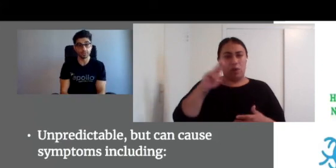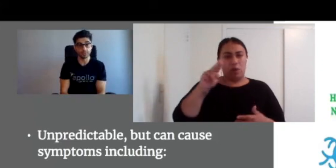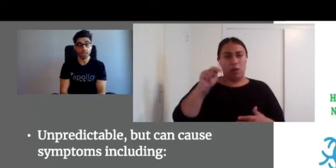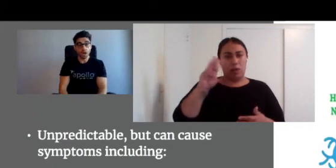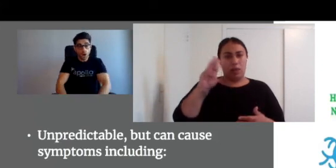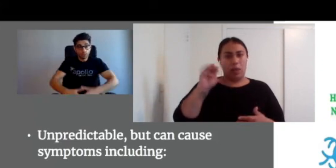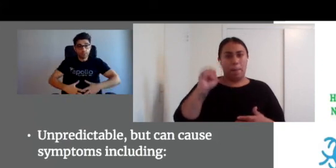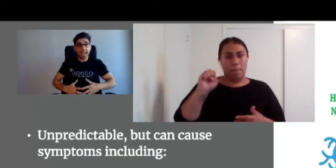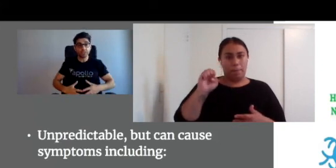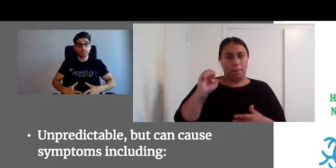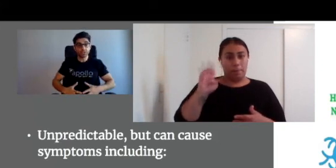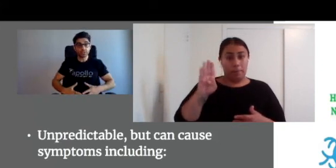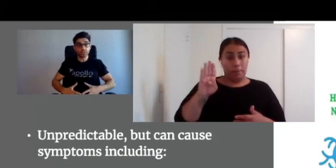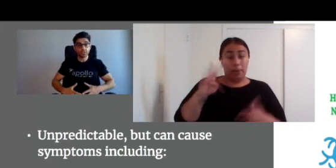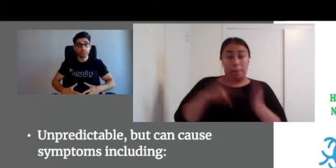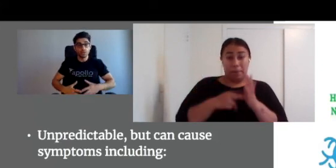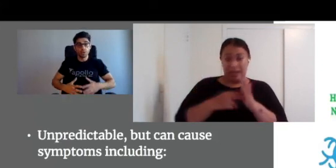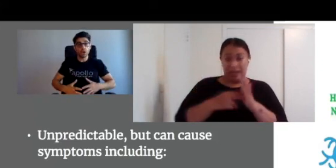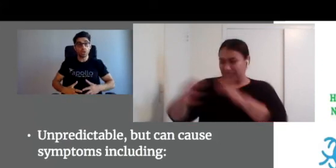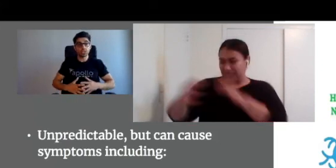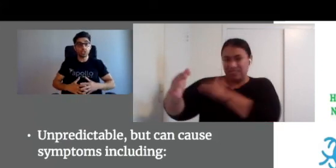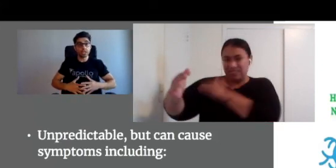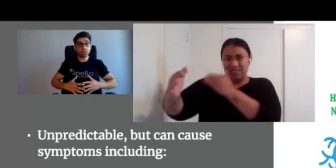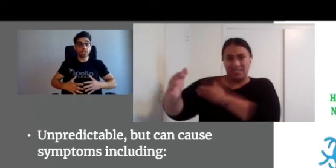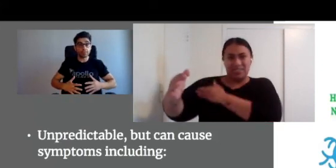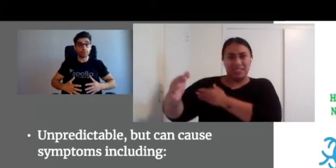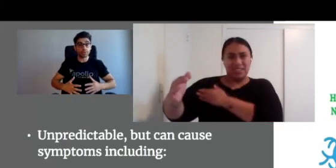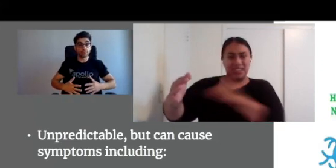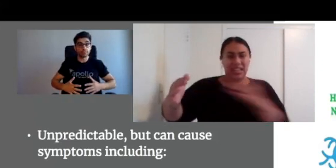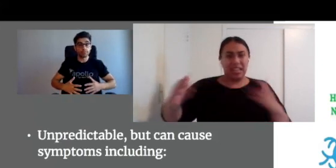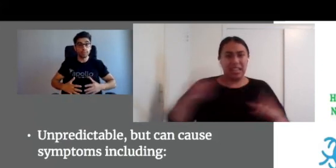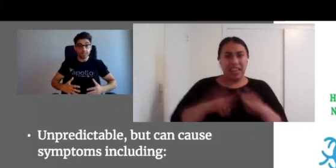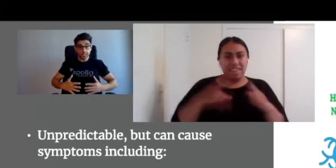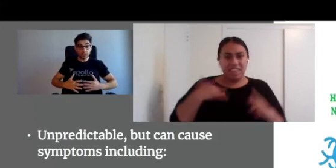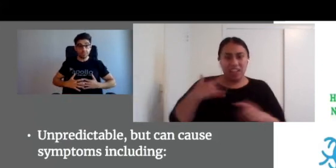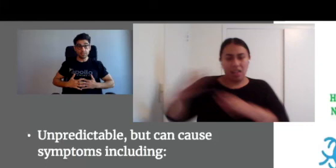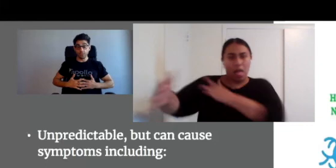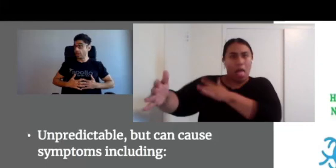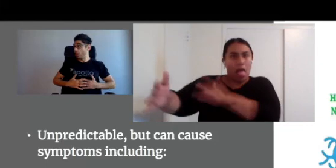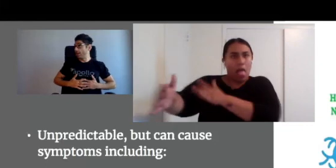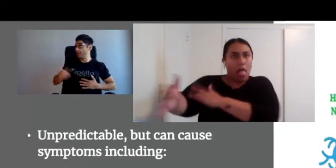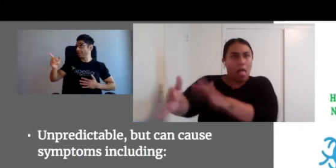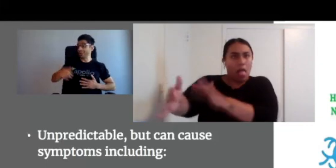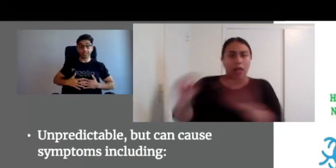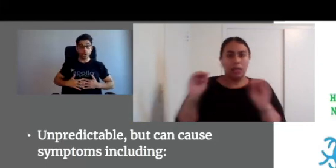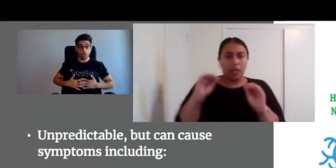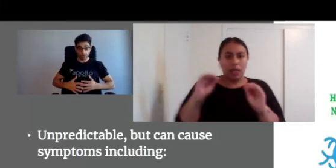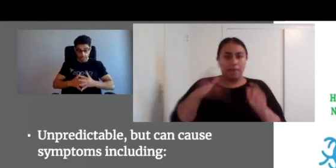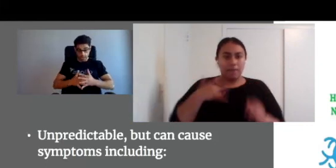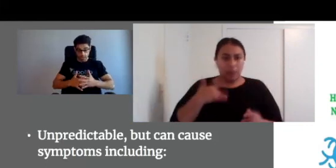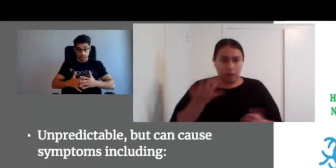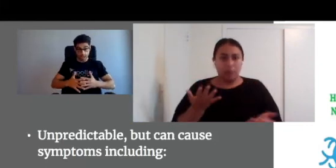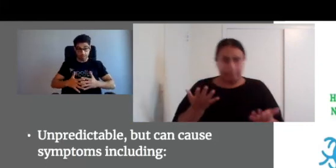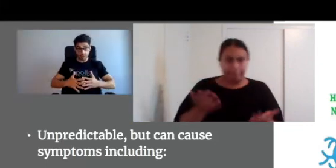system. Our bladders work on stretch receptors, right? That's what gives you the feeling, oh, wait a minute, I gotta go,